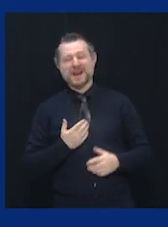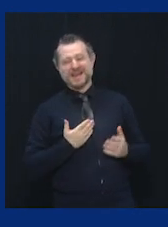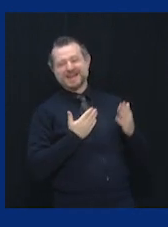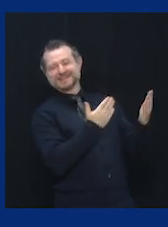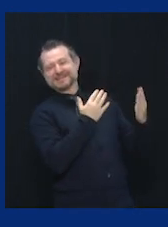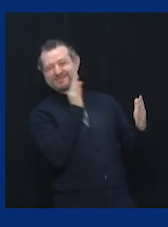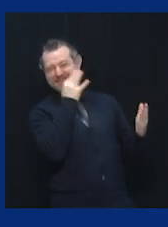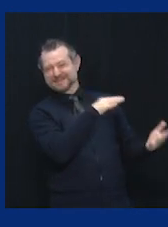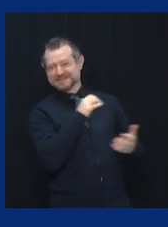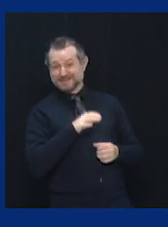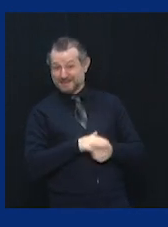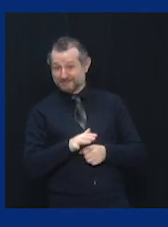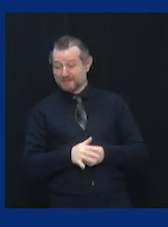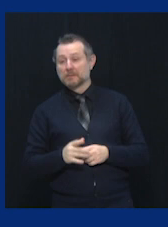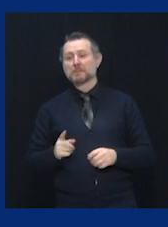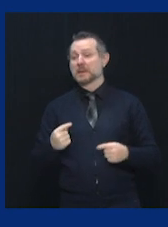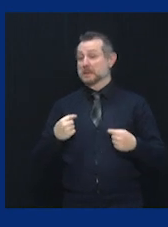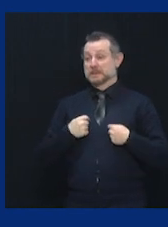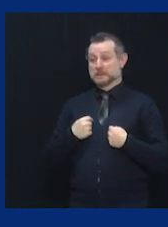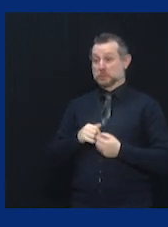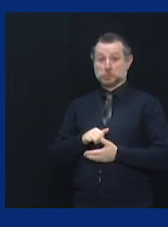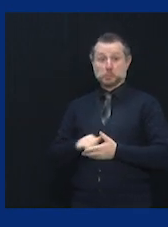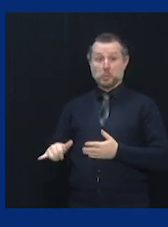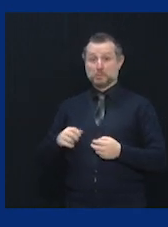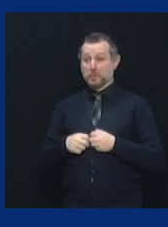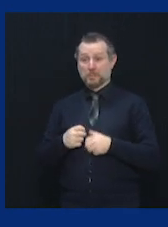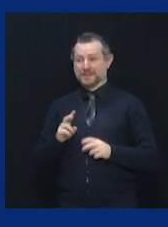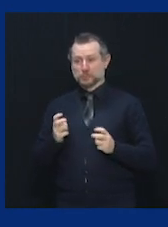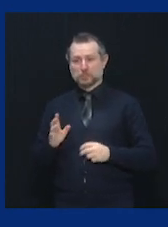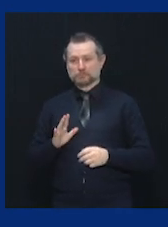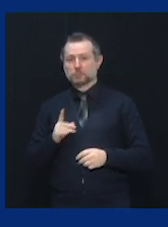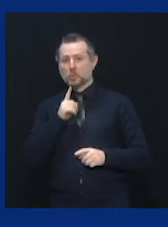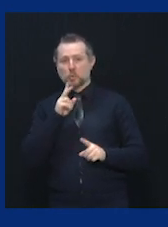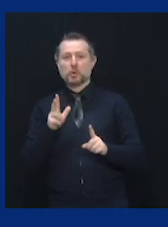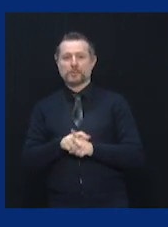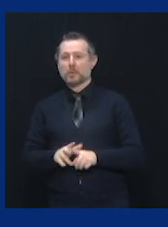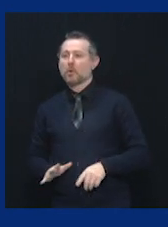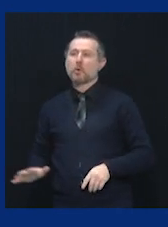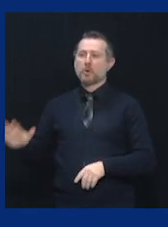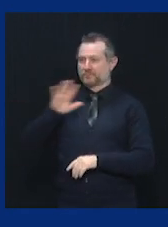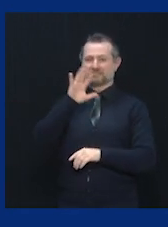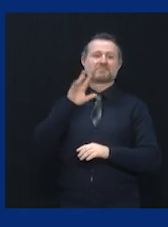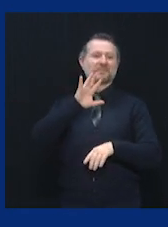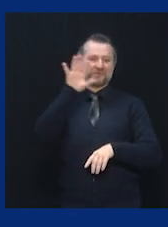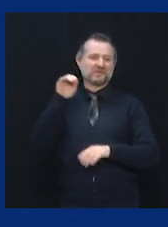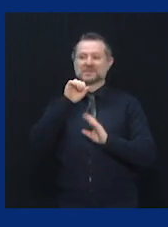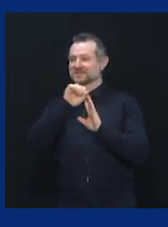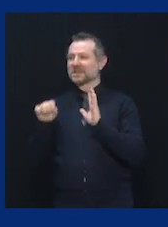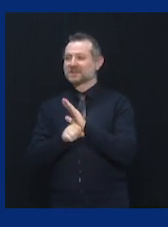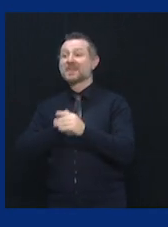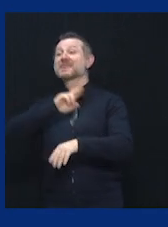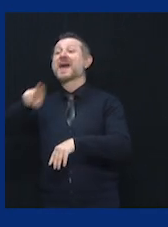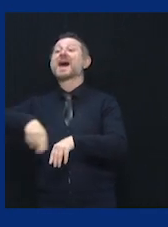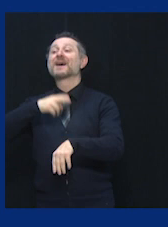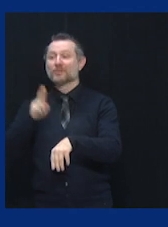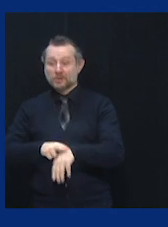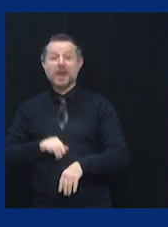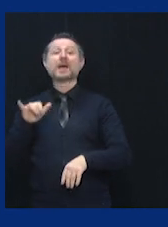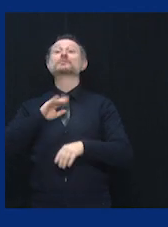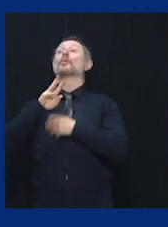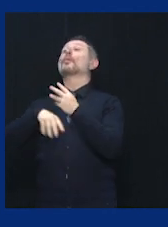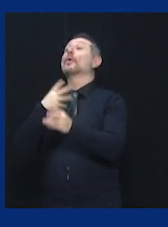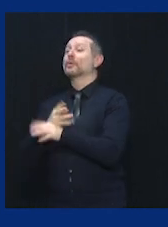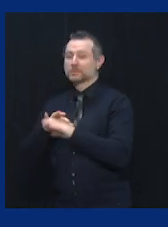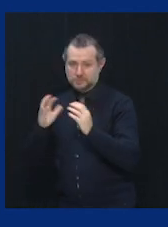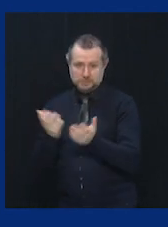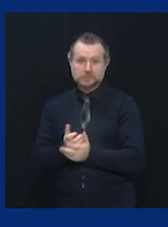York issue. It's a problem all across the country. It's a problem all across the globe. Every country is trying to